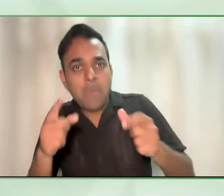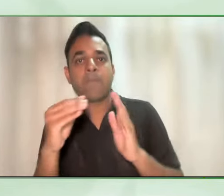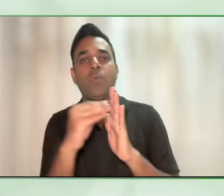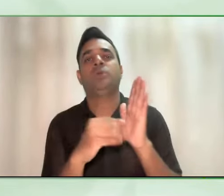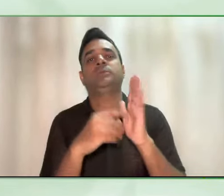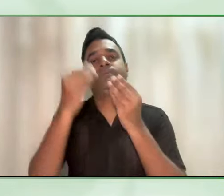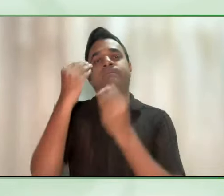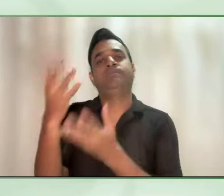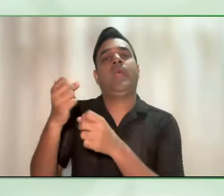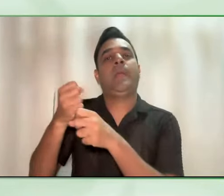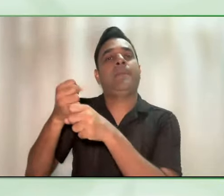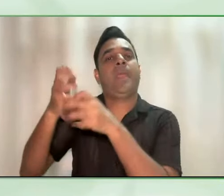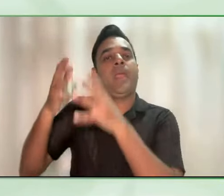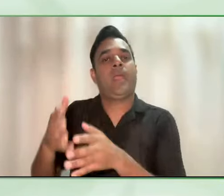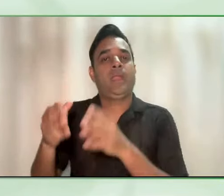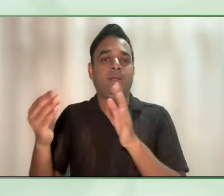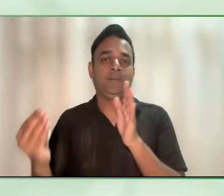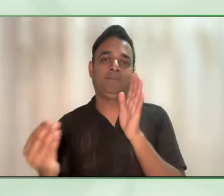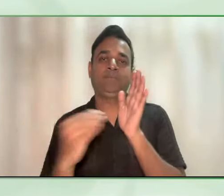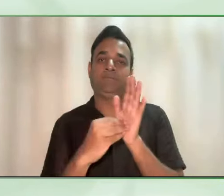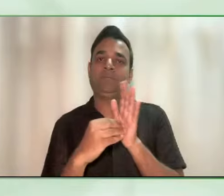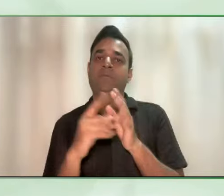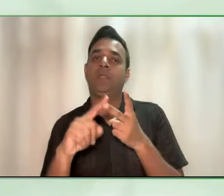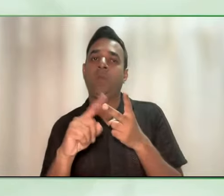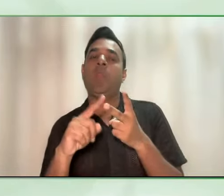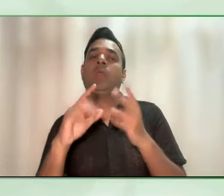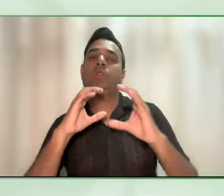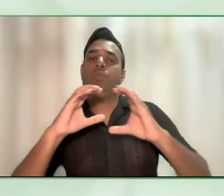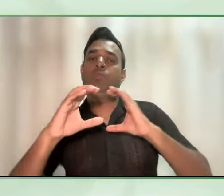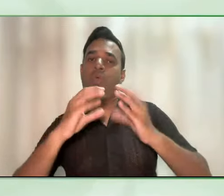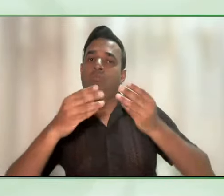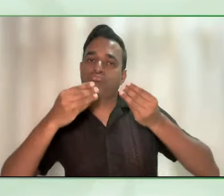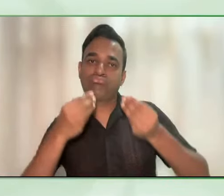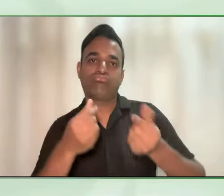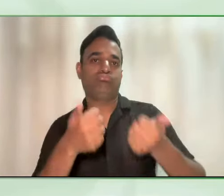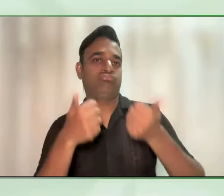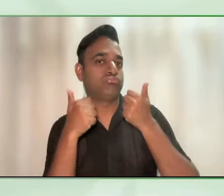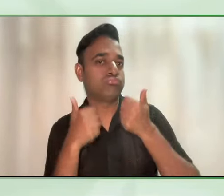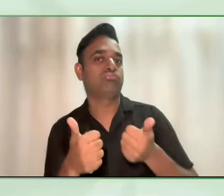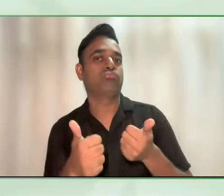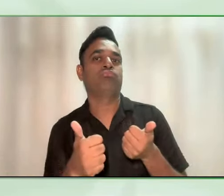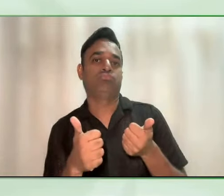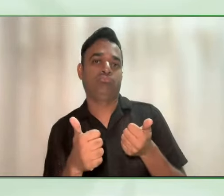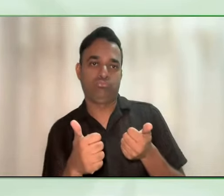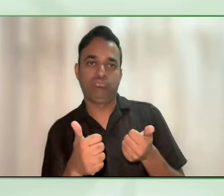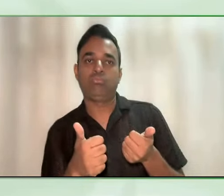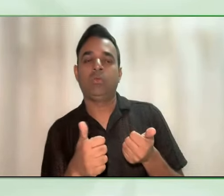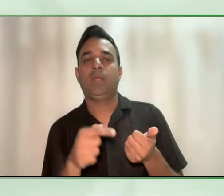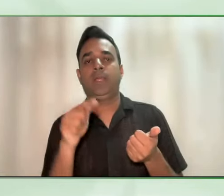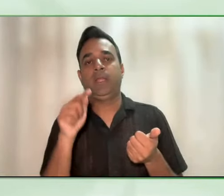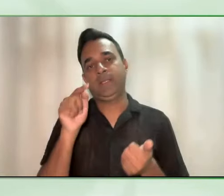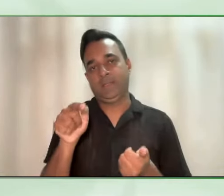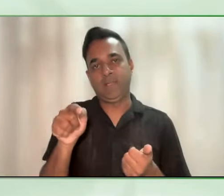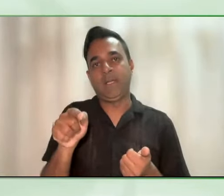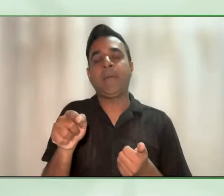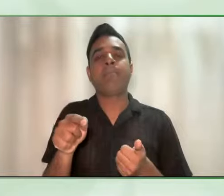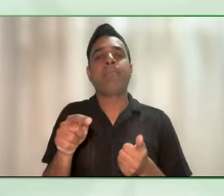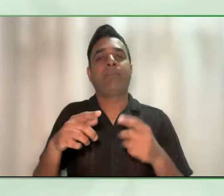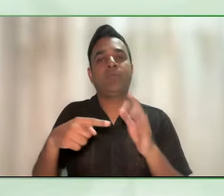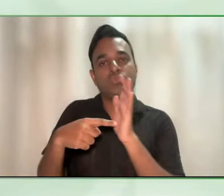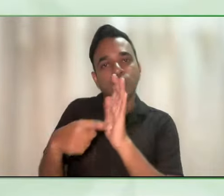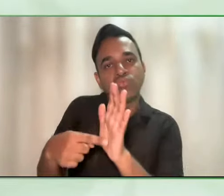for your presence here. And I'll grasp the opportunity of the last minute to promote the AAATE